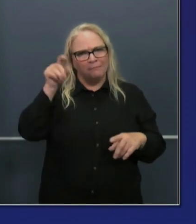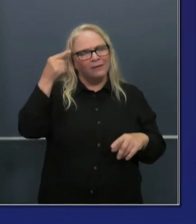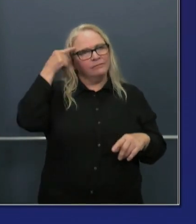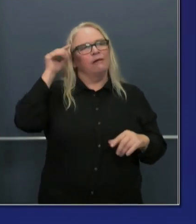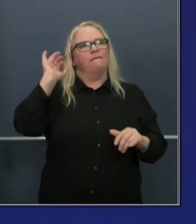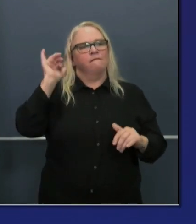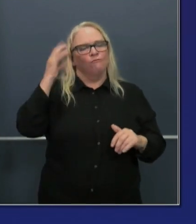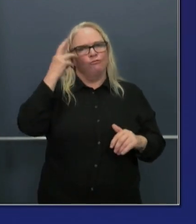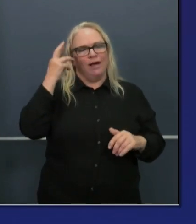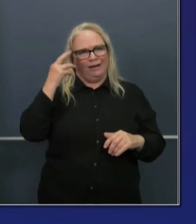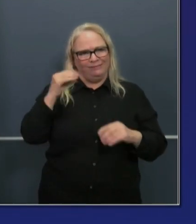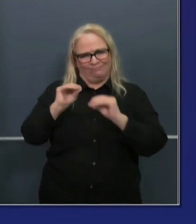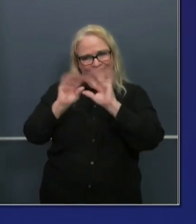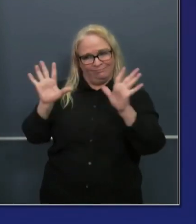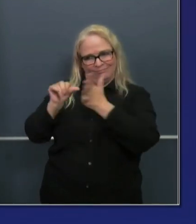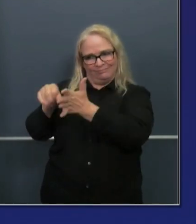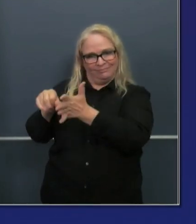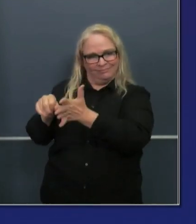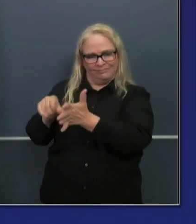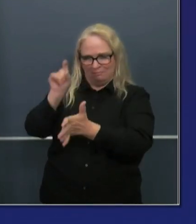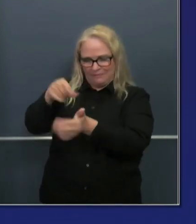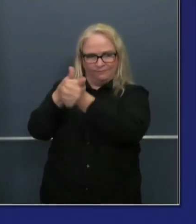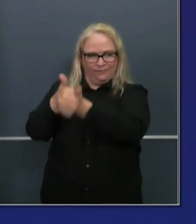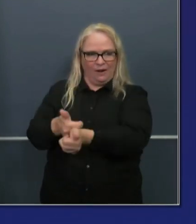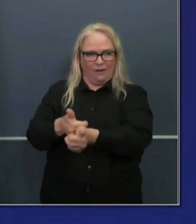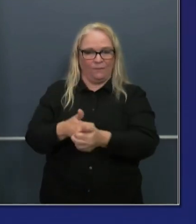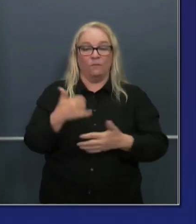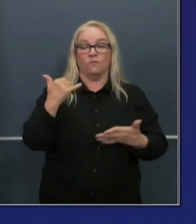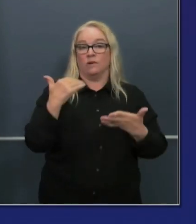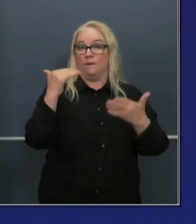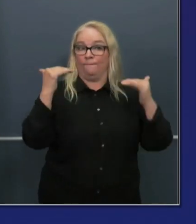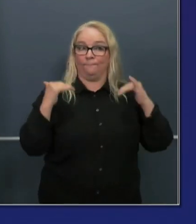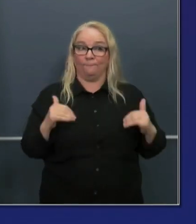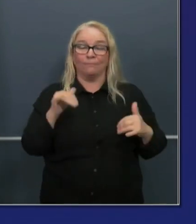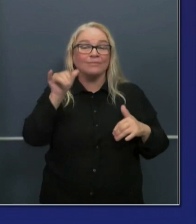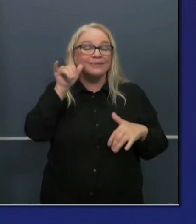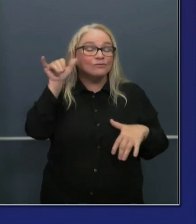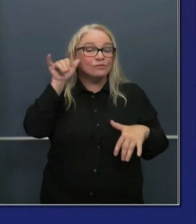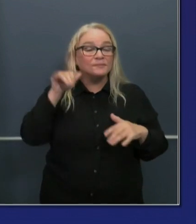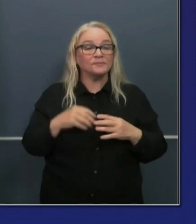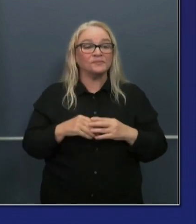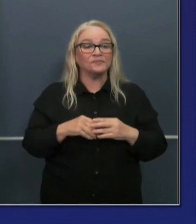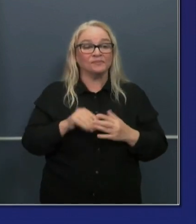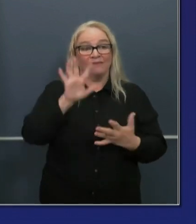let's talk about the magnitude of this moment. Yesterday, we recorded